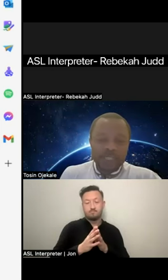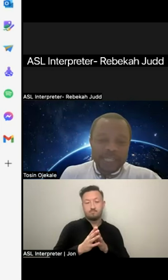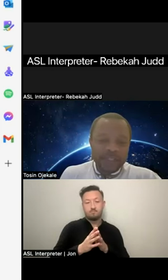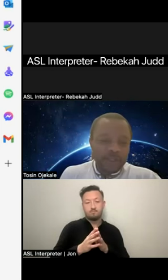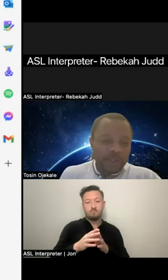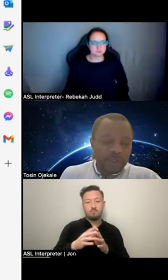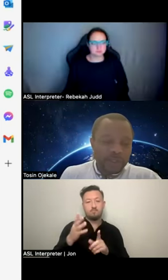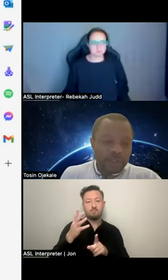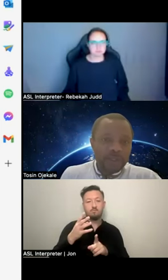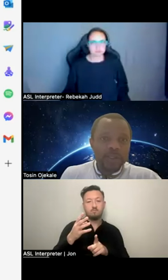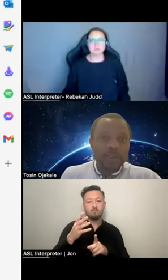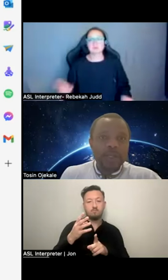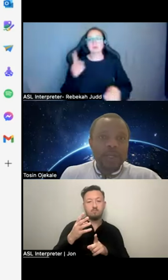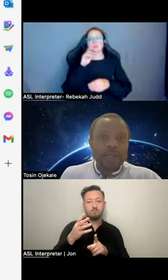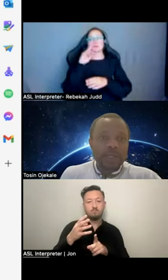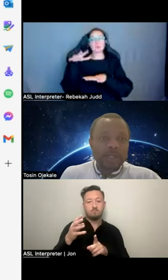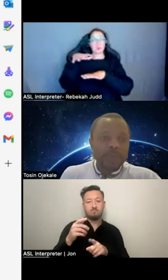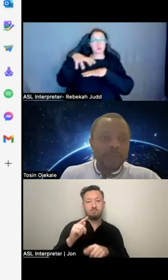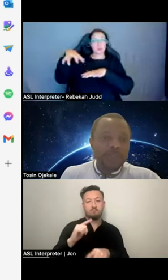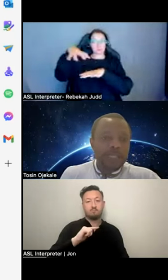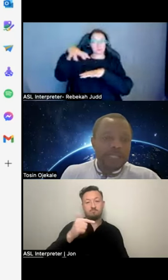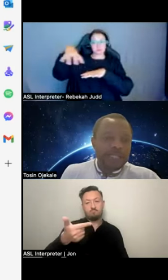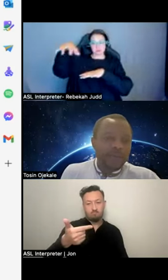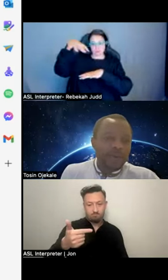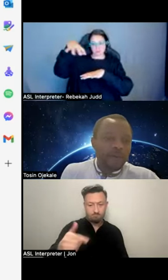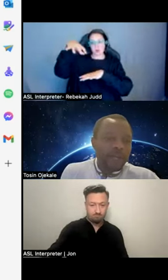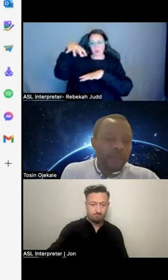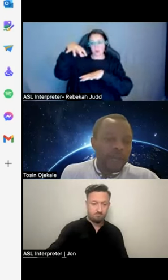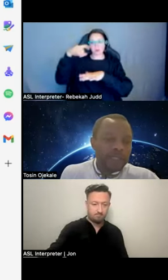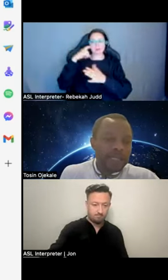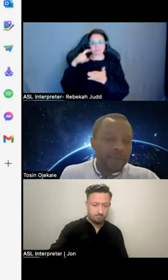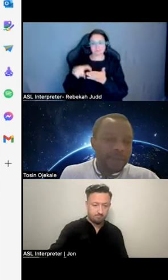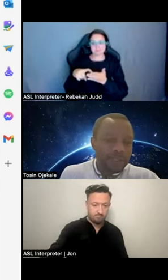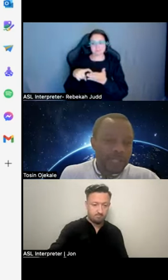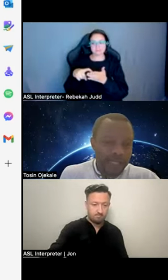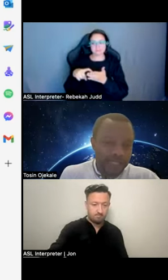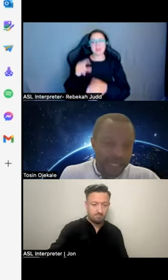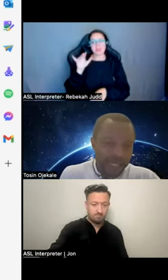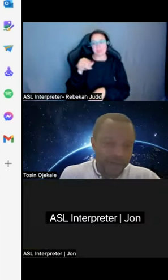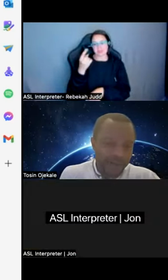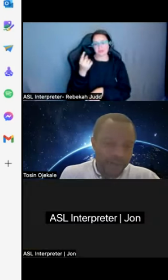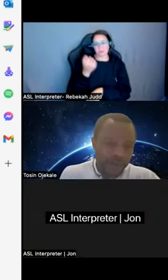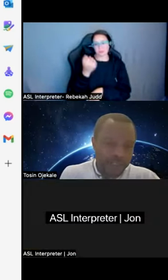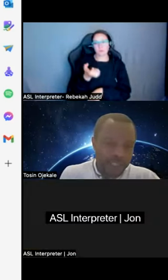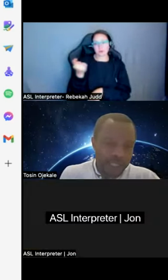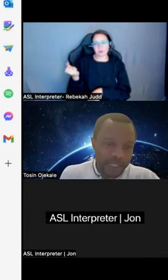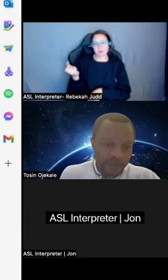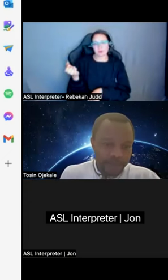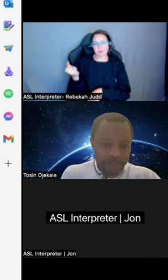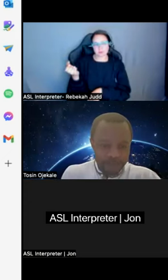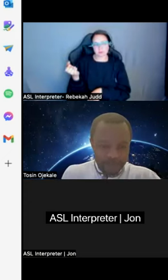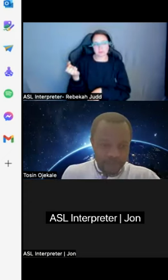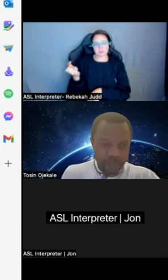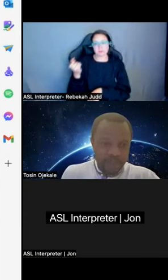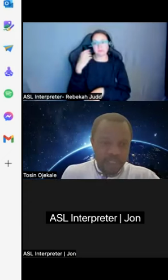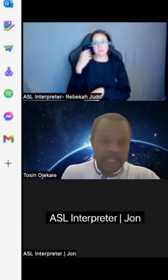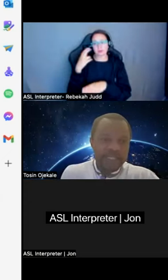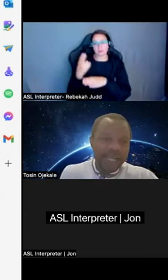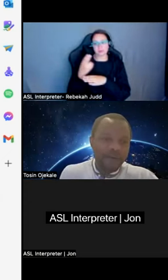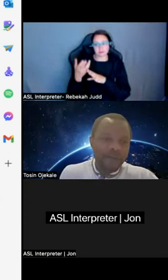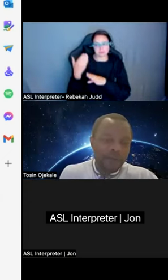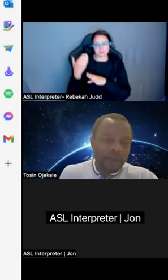smoke detector. So this is one of the equipment that we looked at earlier on. So you see